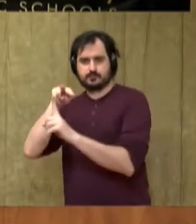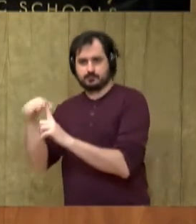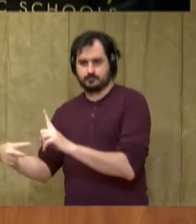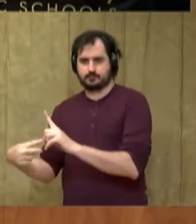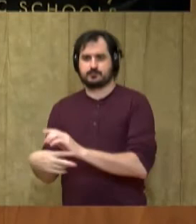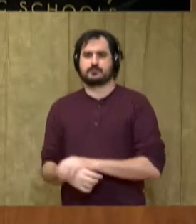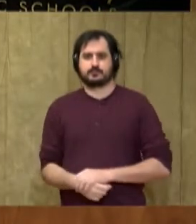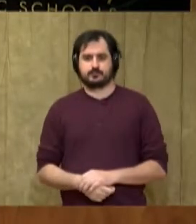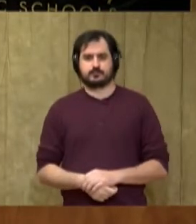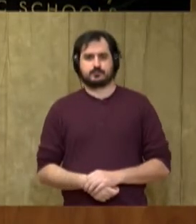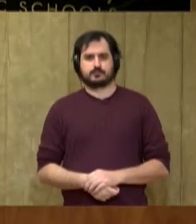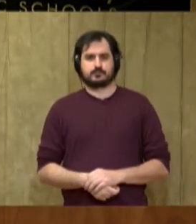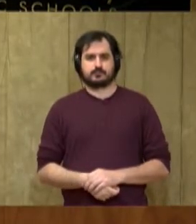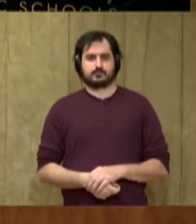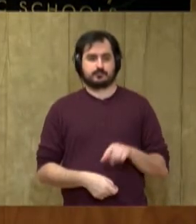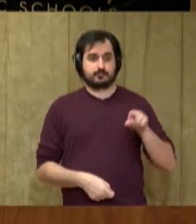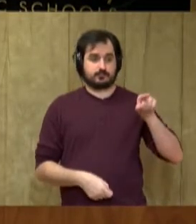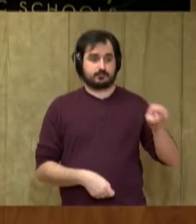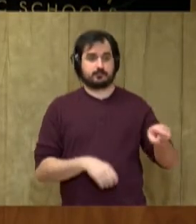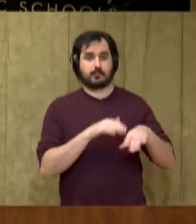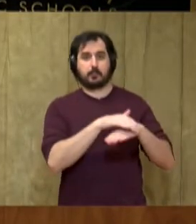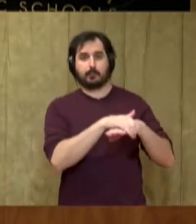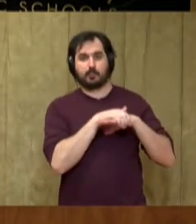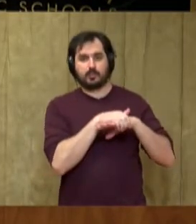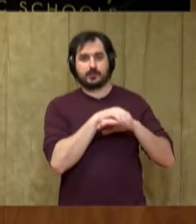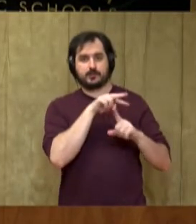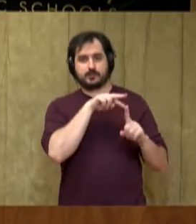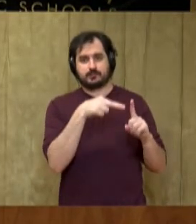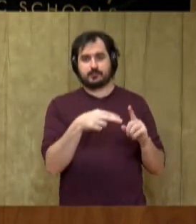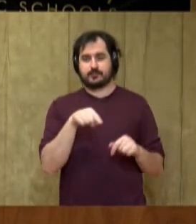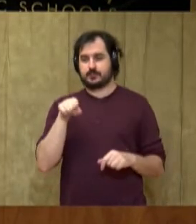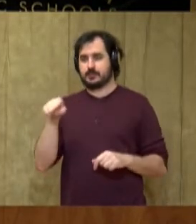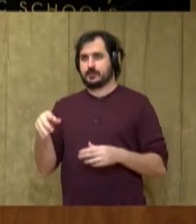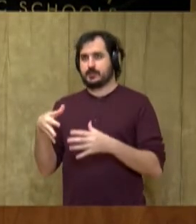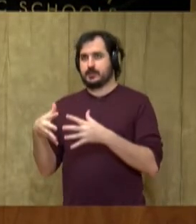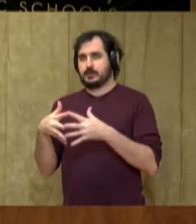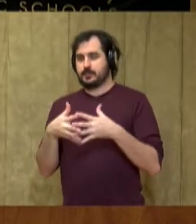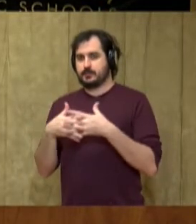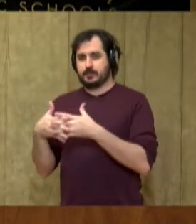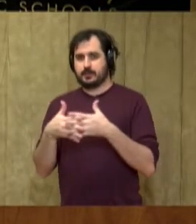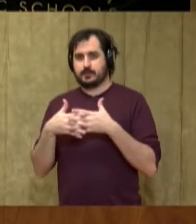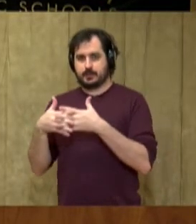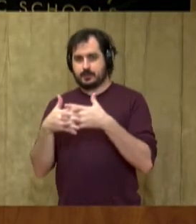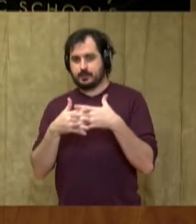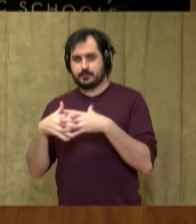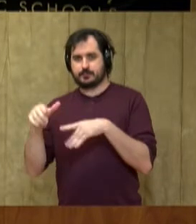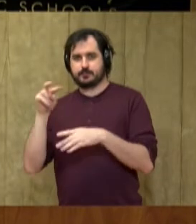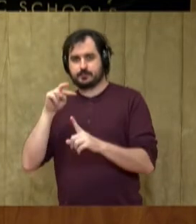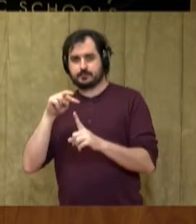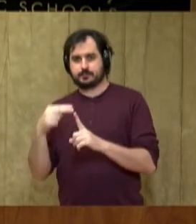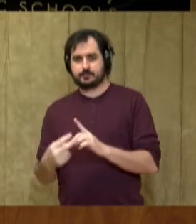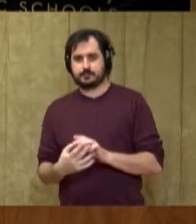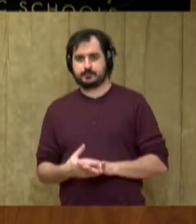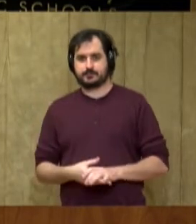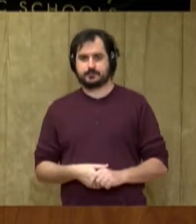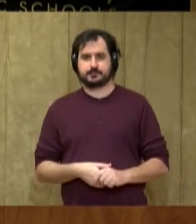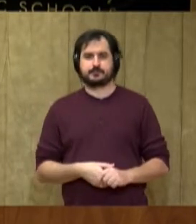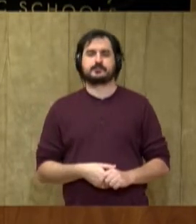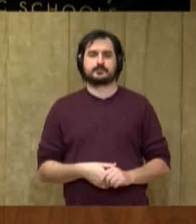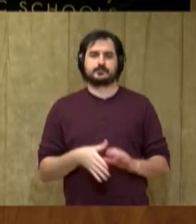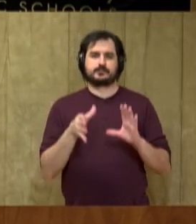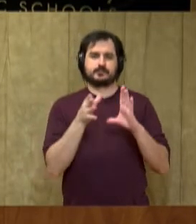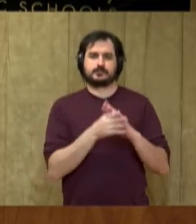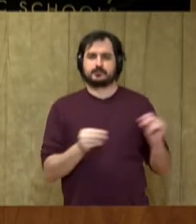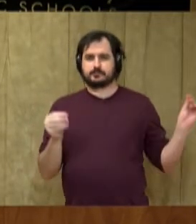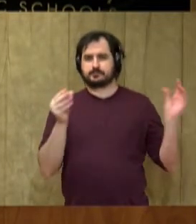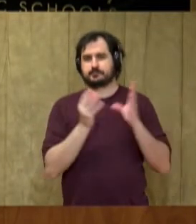The British perspective and the American perspective, okay? Stories being told can be interesting, especially if one